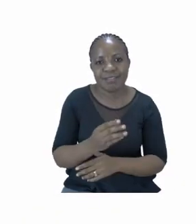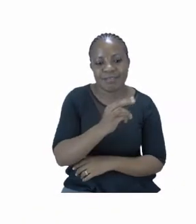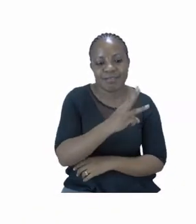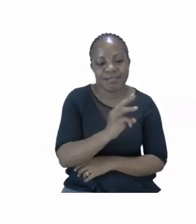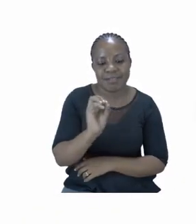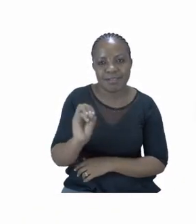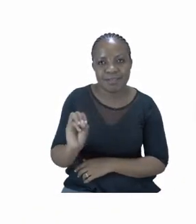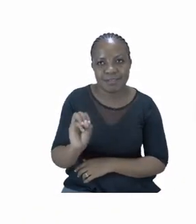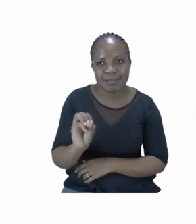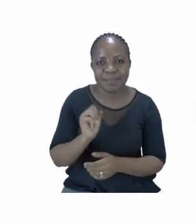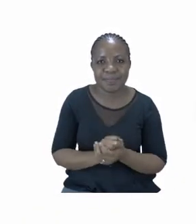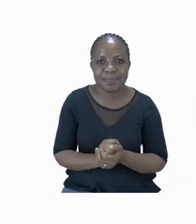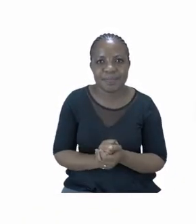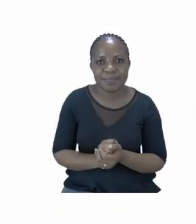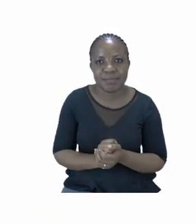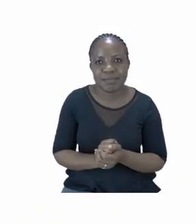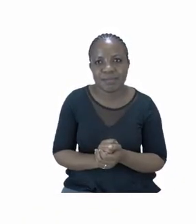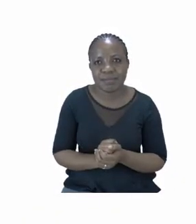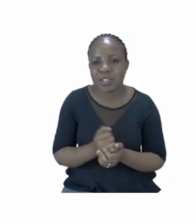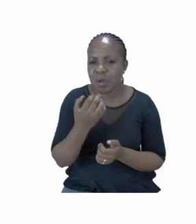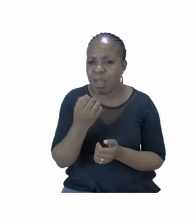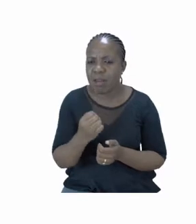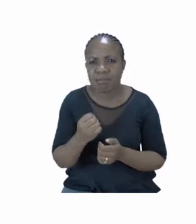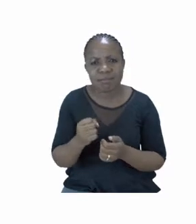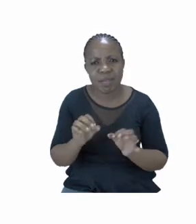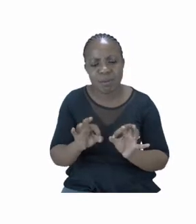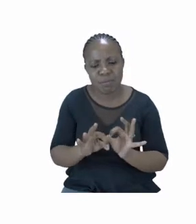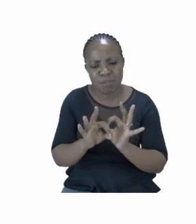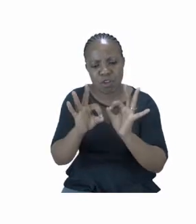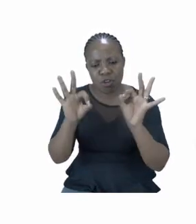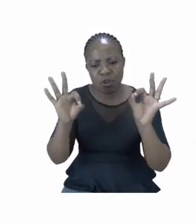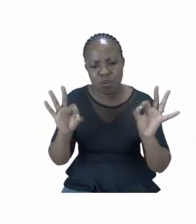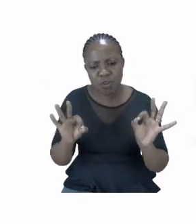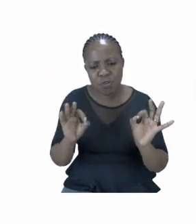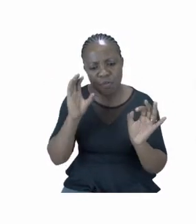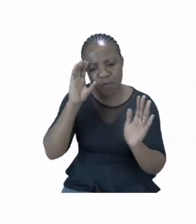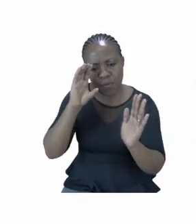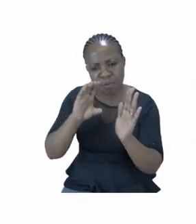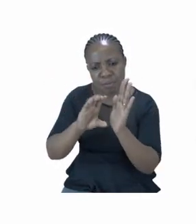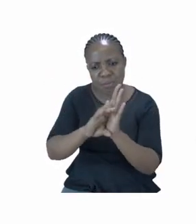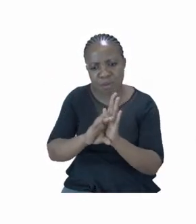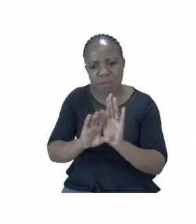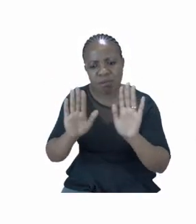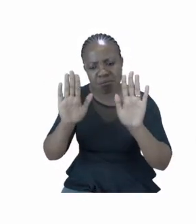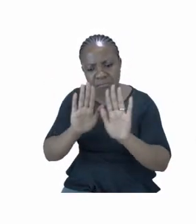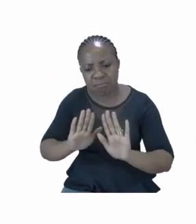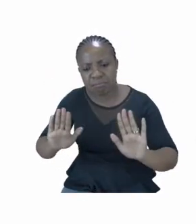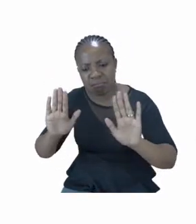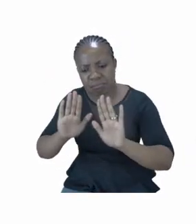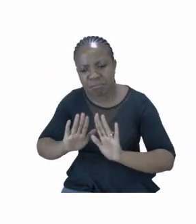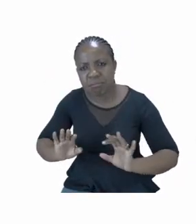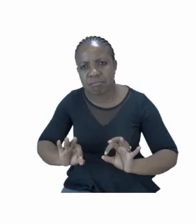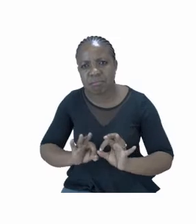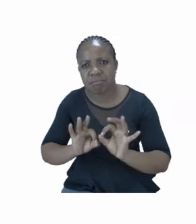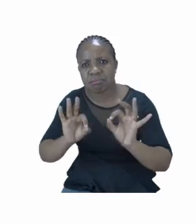On page 30, we have a beautiful picture that needs to be colored. You can see that there is a man and that there